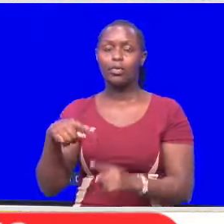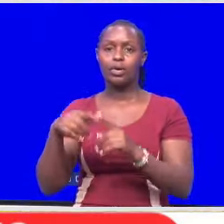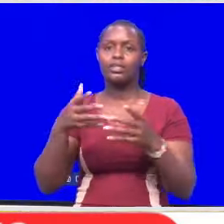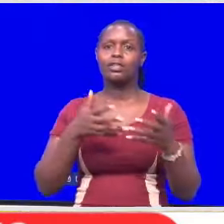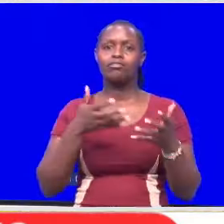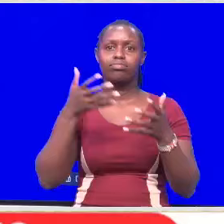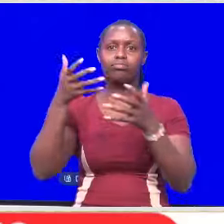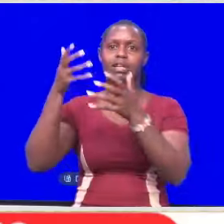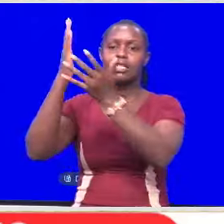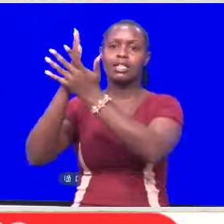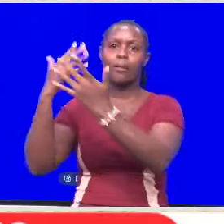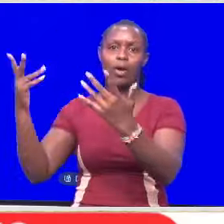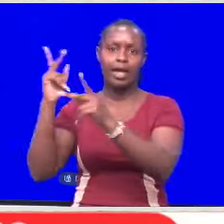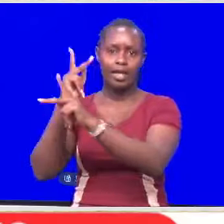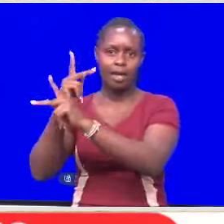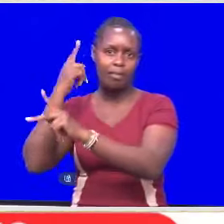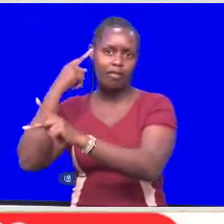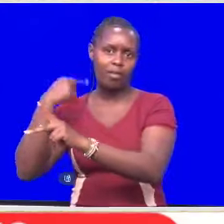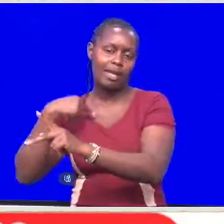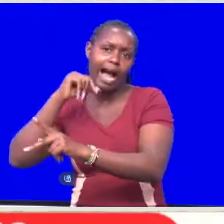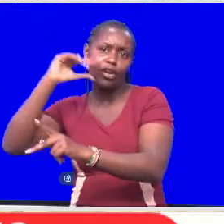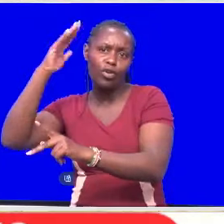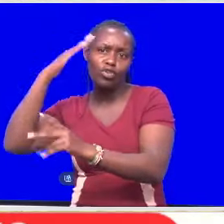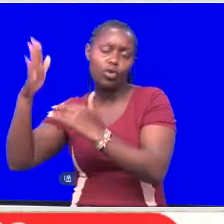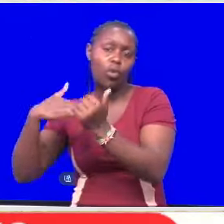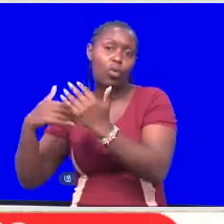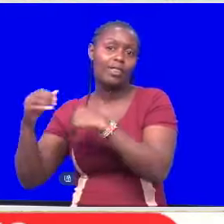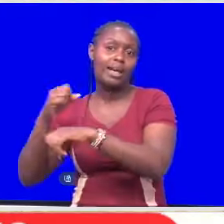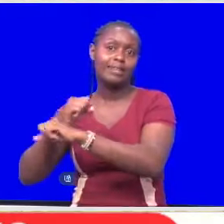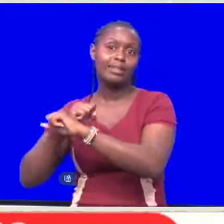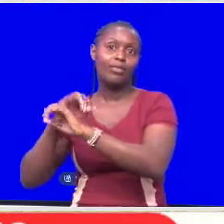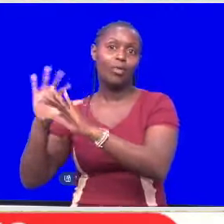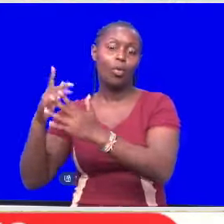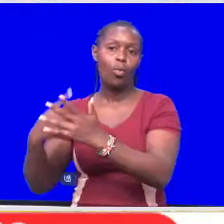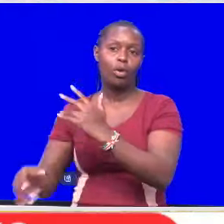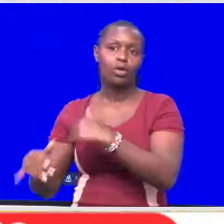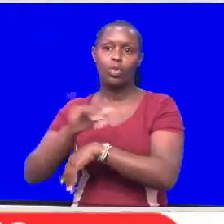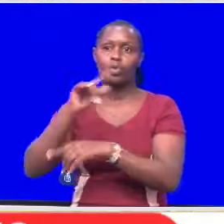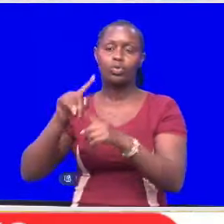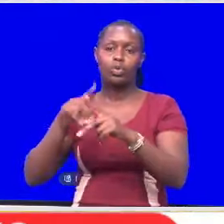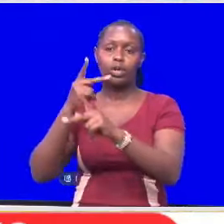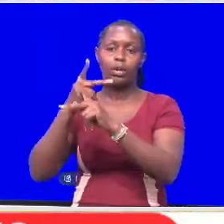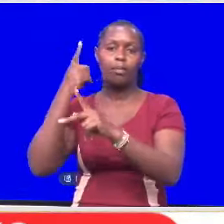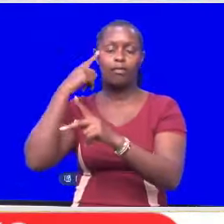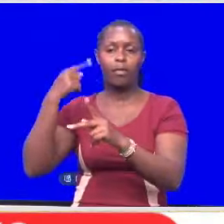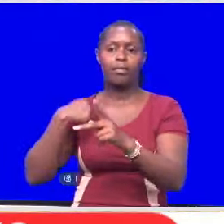safe juu ninapeana niwekewe. Na wenye wananiwekea hata siwaamini, ni ile tu unatoa.